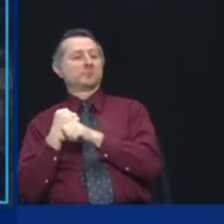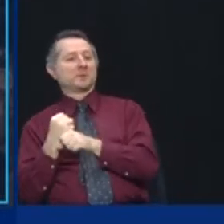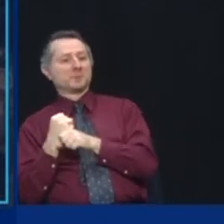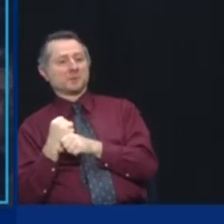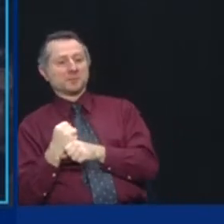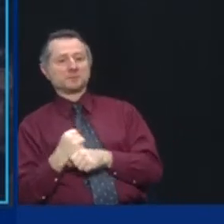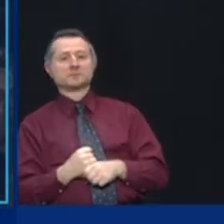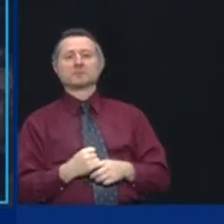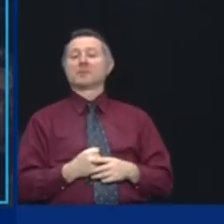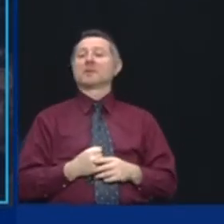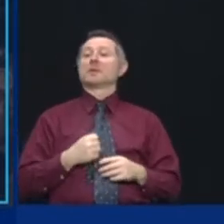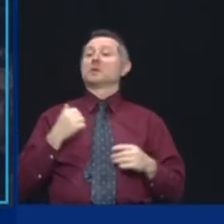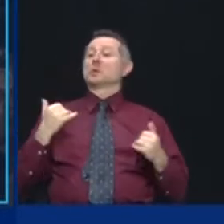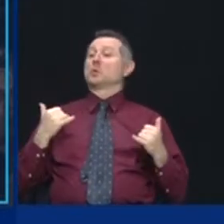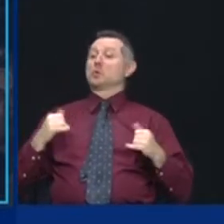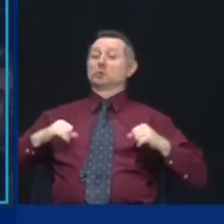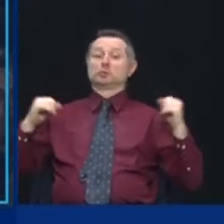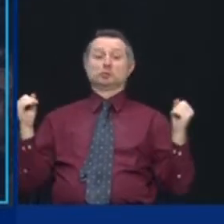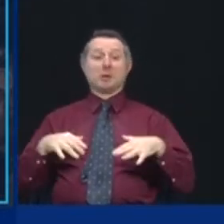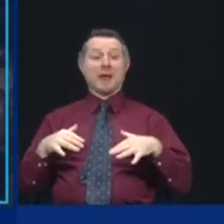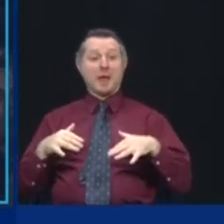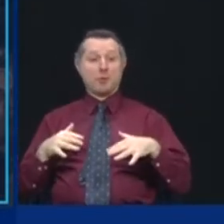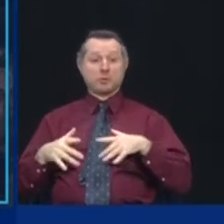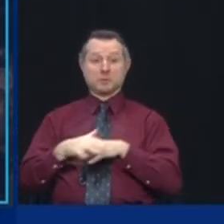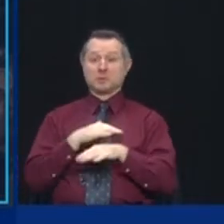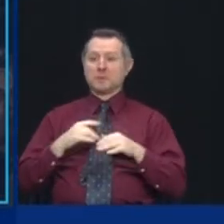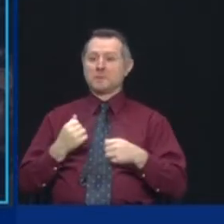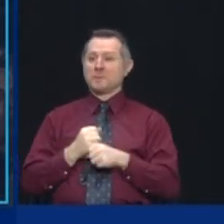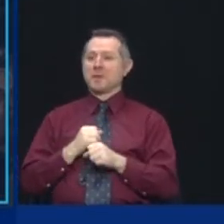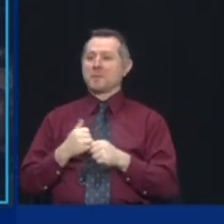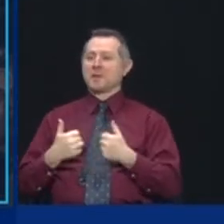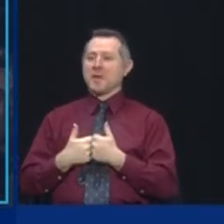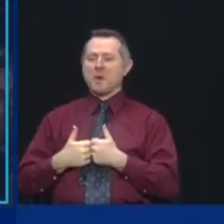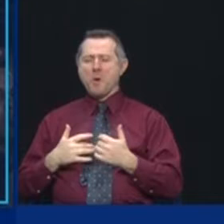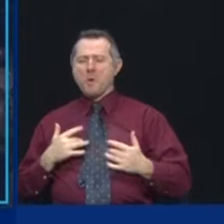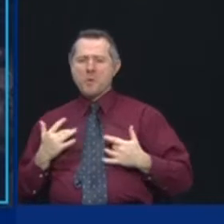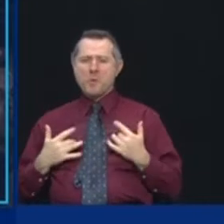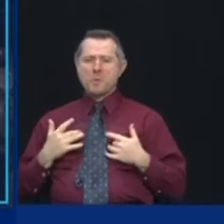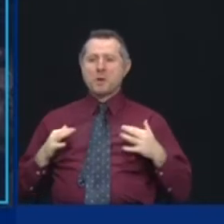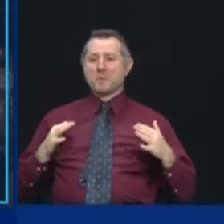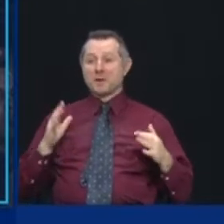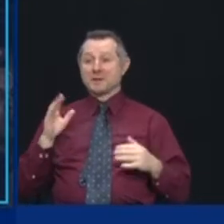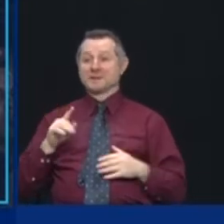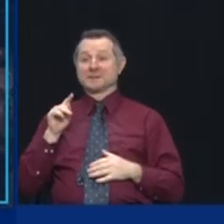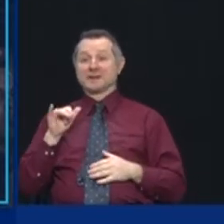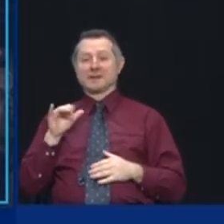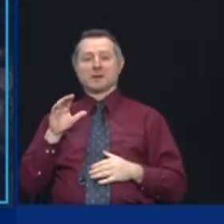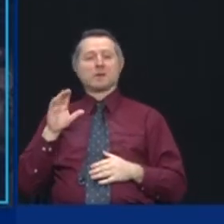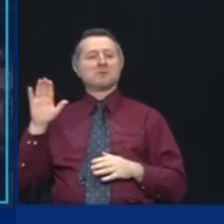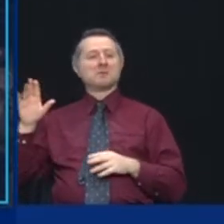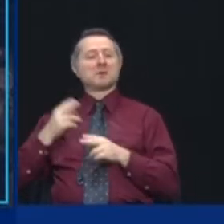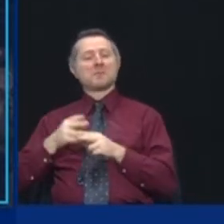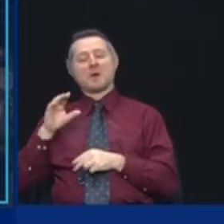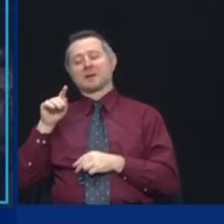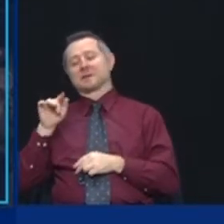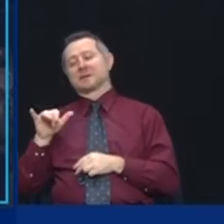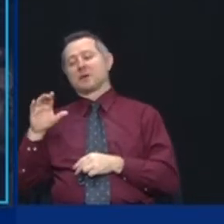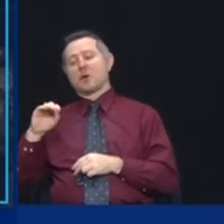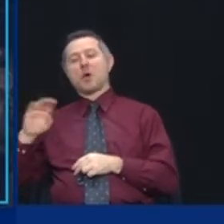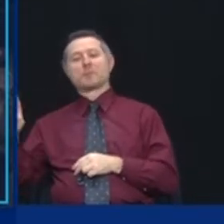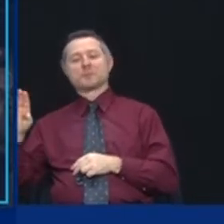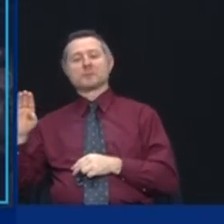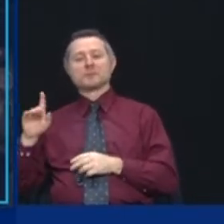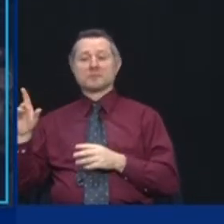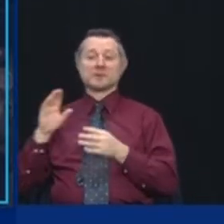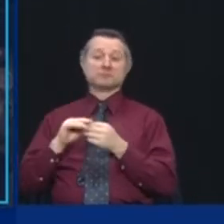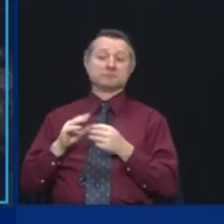The crowd makes the game, Ty Cobb. And everybody will tell you that it's a different experience with the